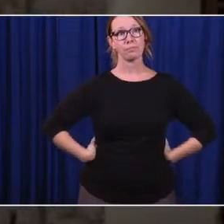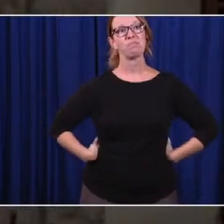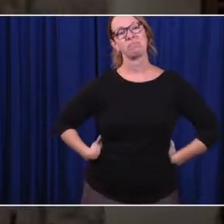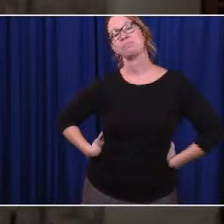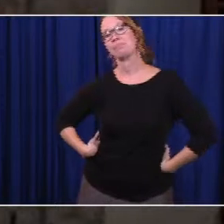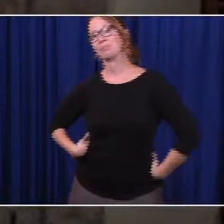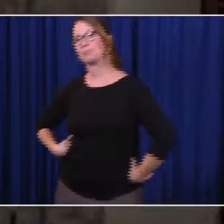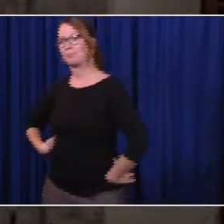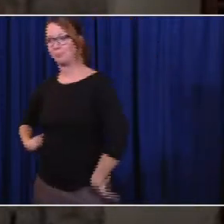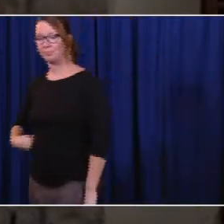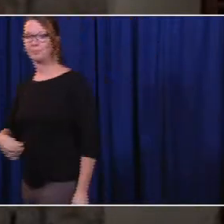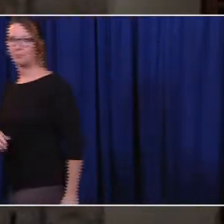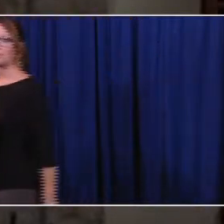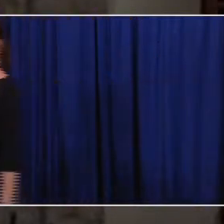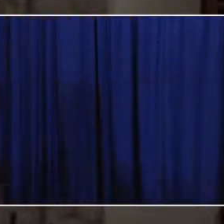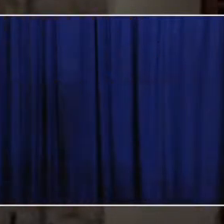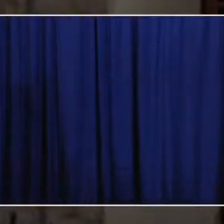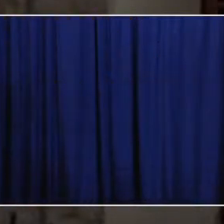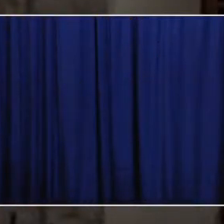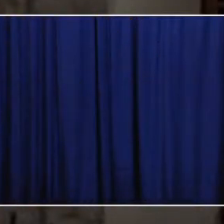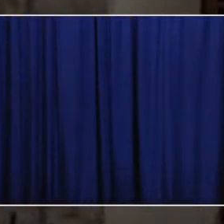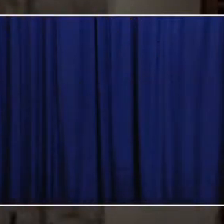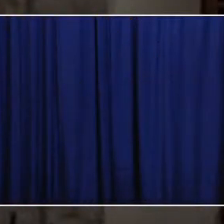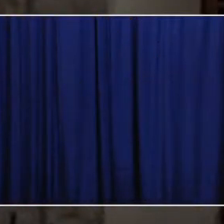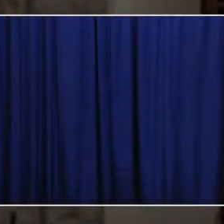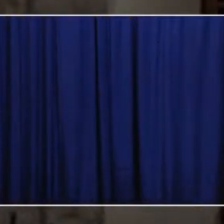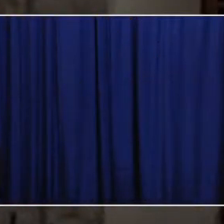Next question is from Pete Grieve at Spectrum News.